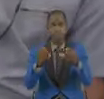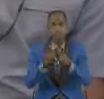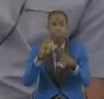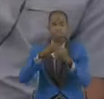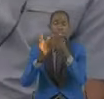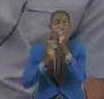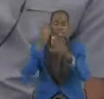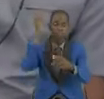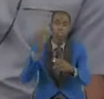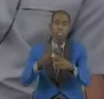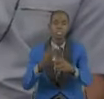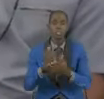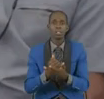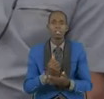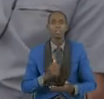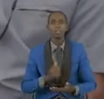name.